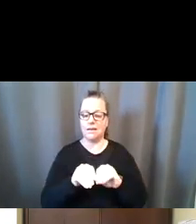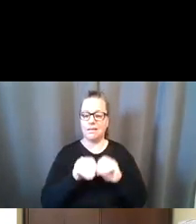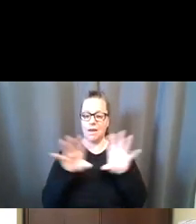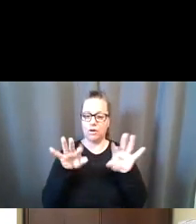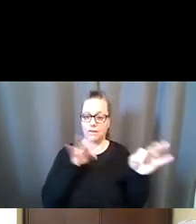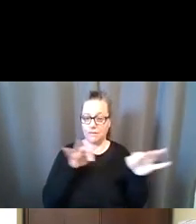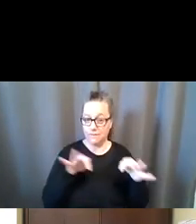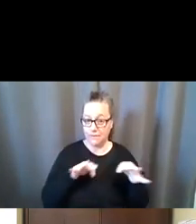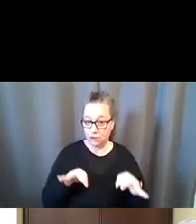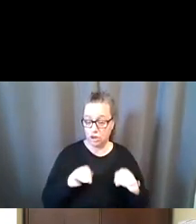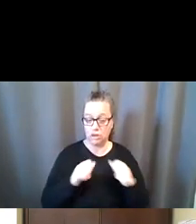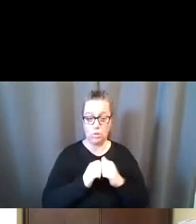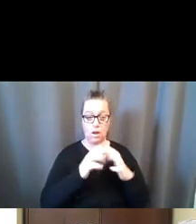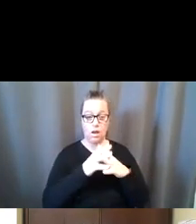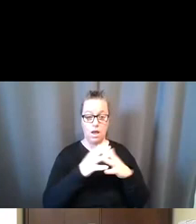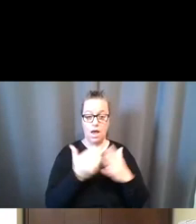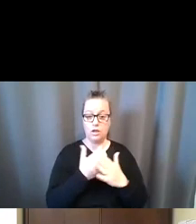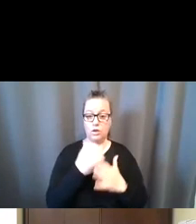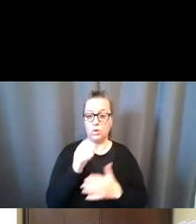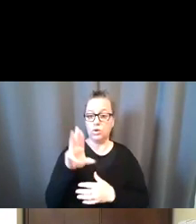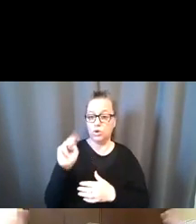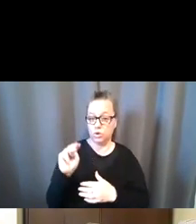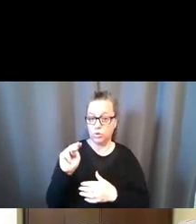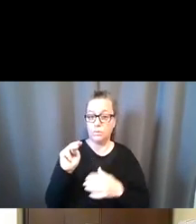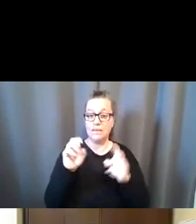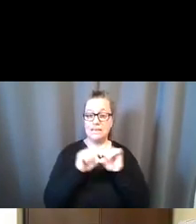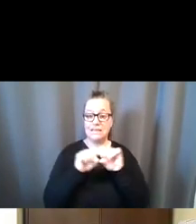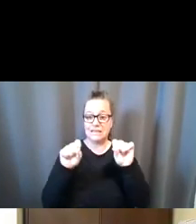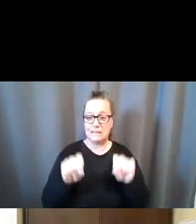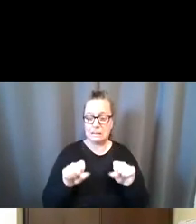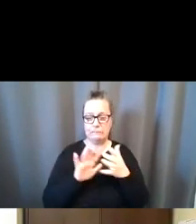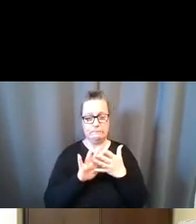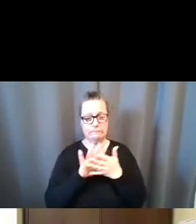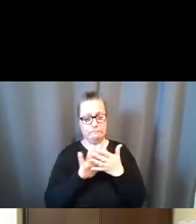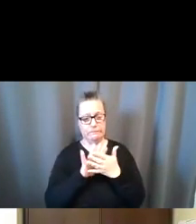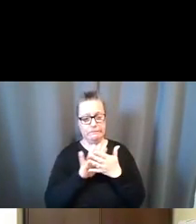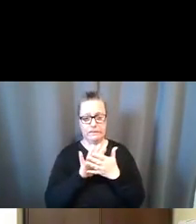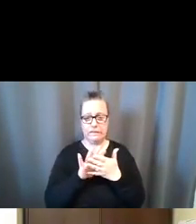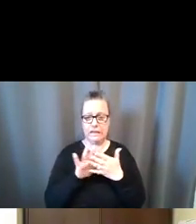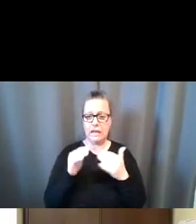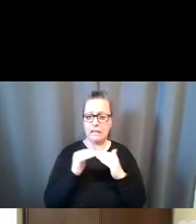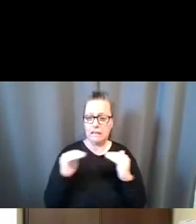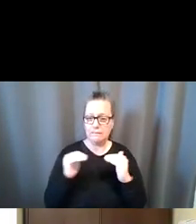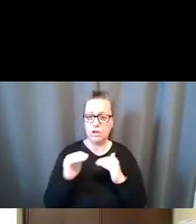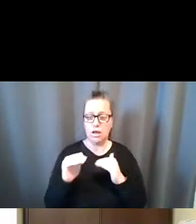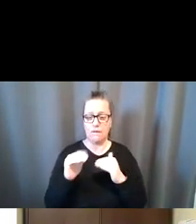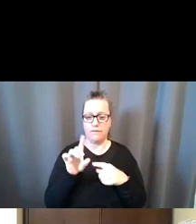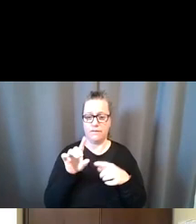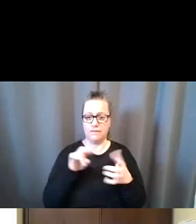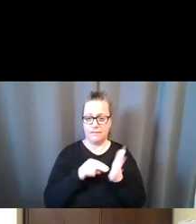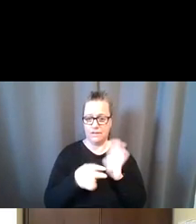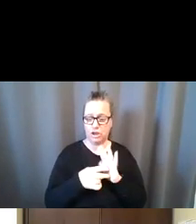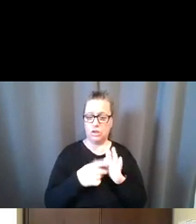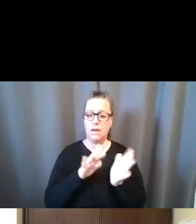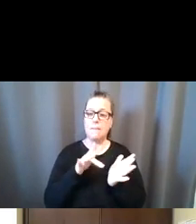We are implementing a new CRM system that is a fuzzy level of definition. It's going to have a medium impact